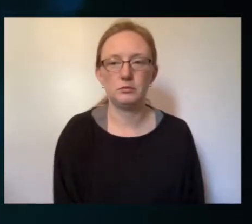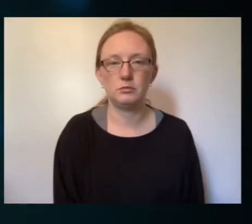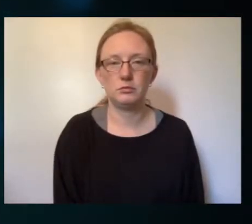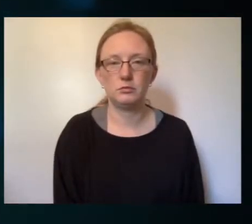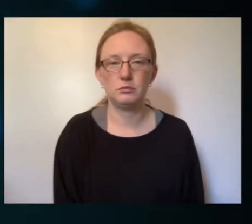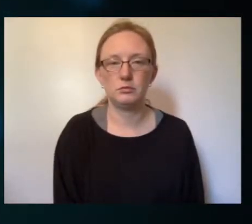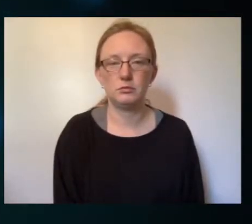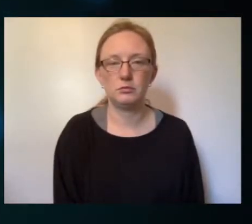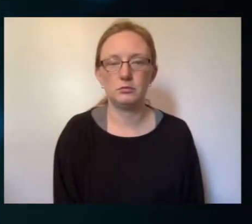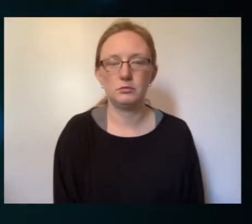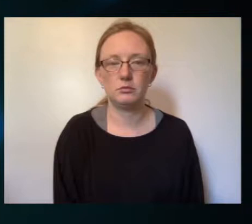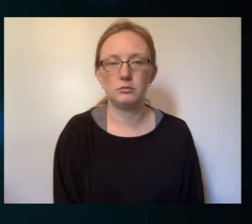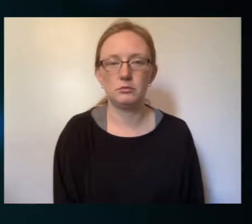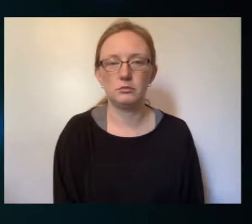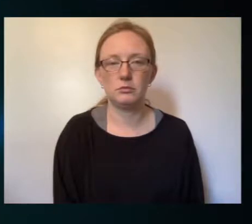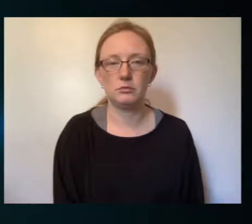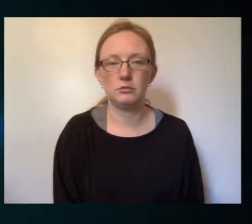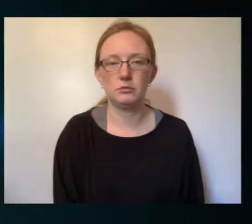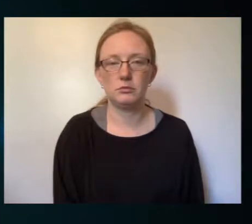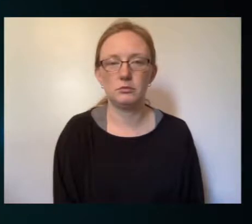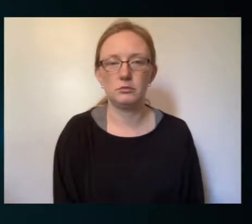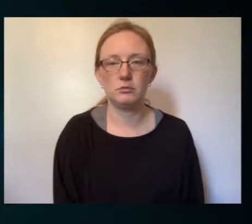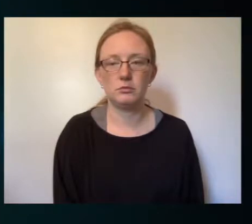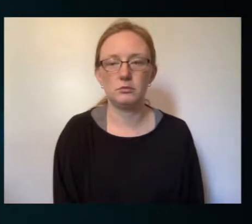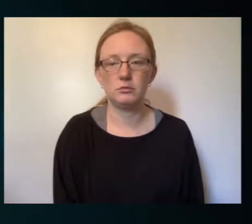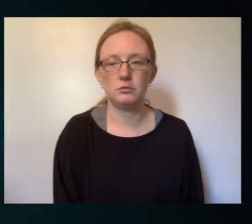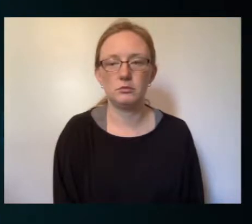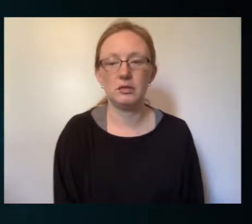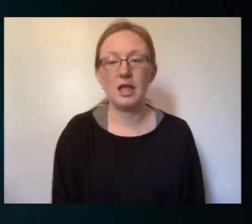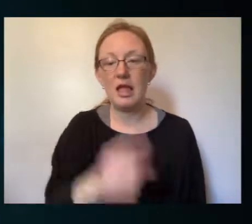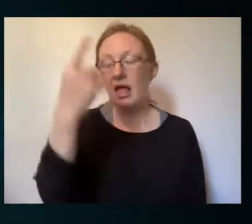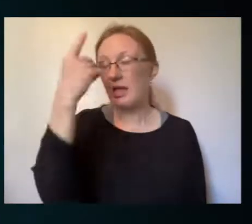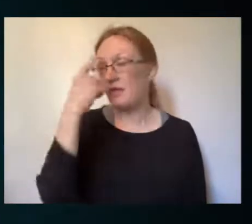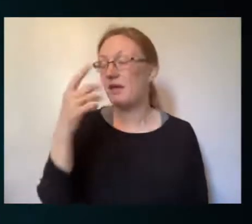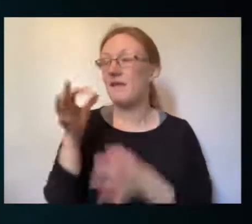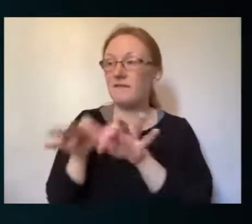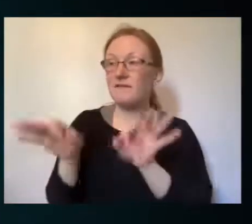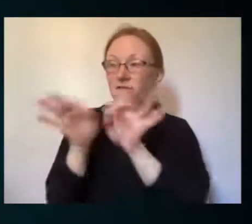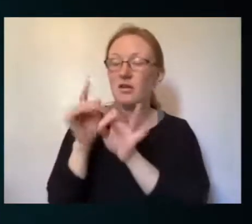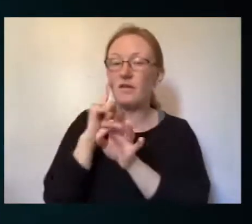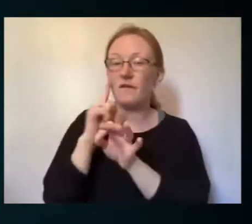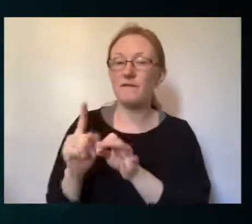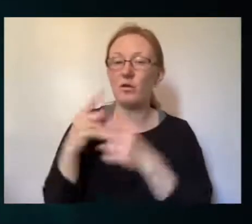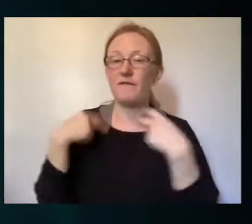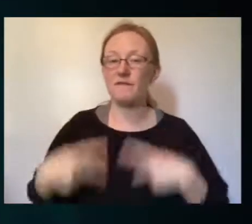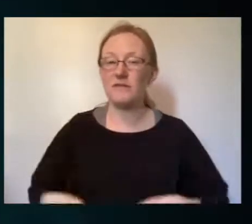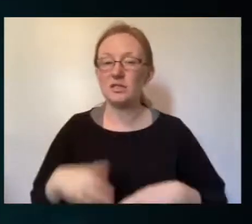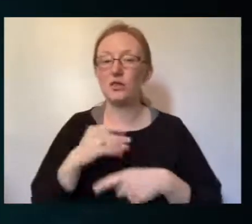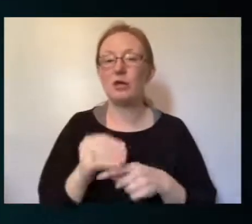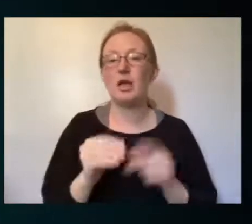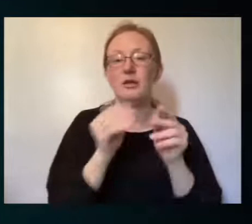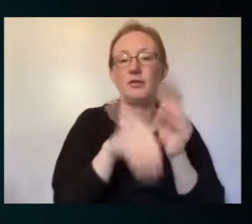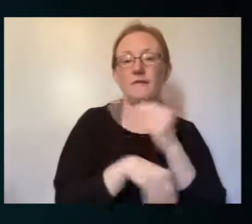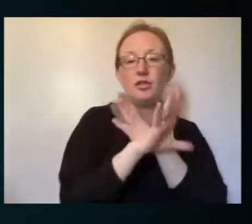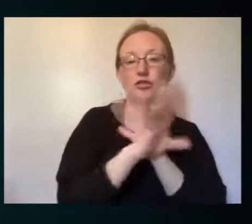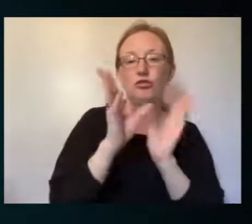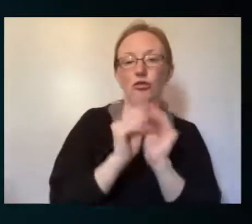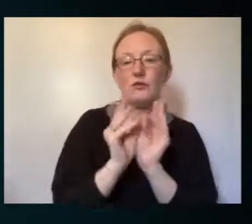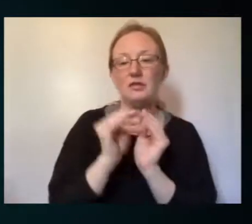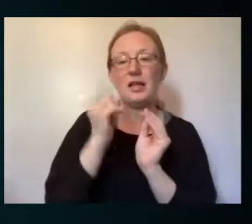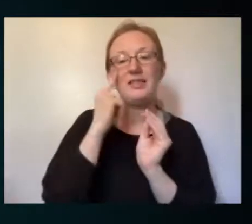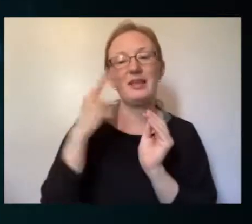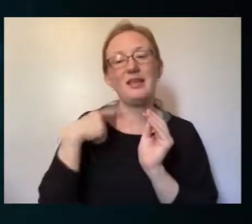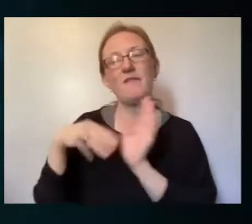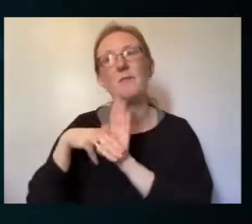Okay, I see that Vinoba has added, I think there's value in physical and virtual conferences. I wonder if the model of going